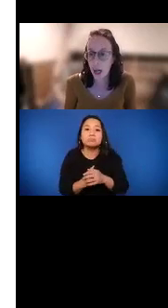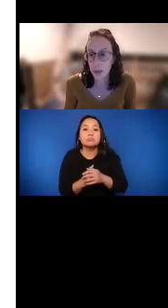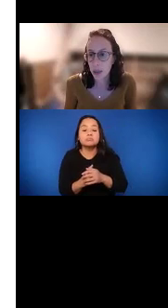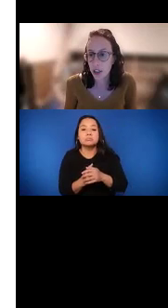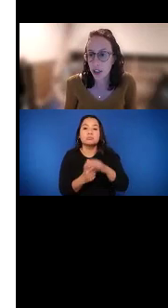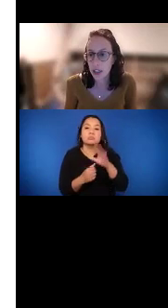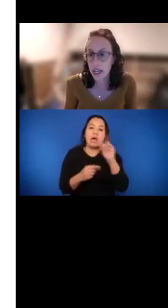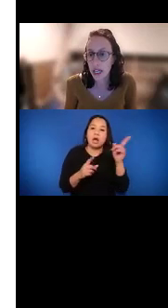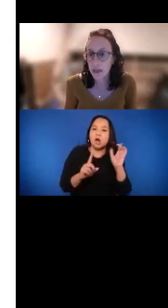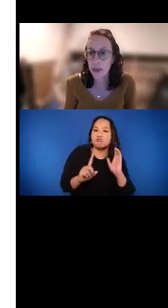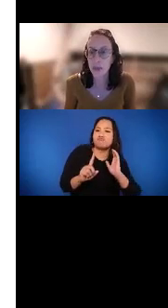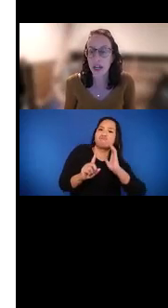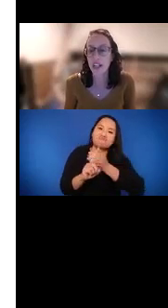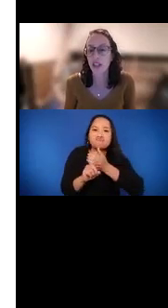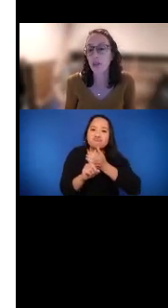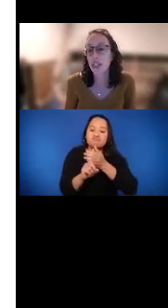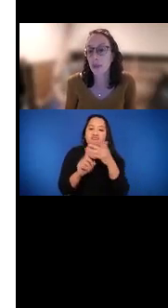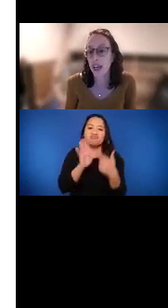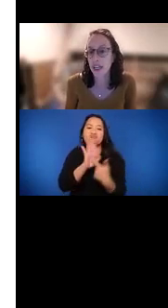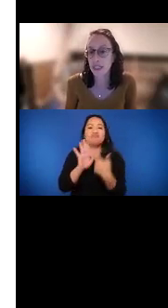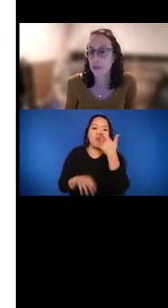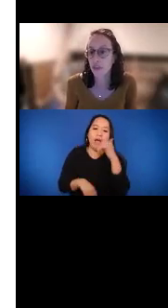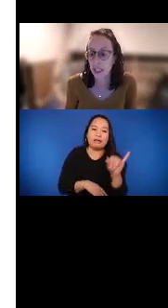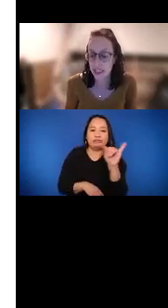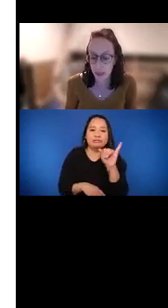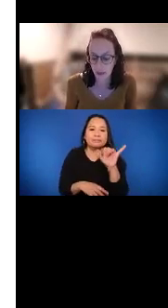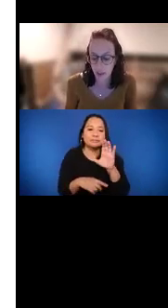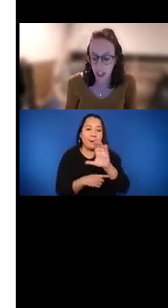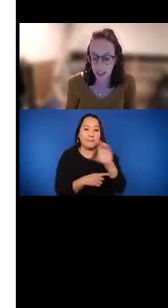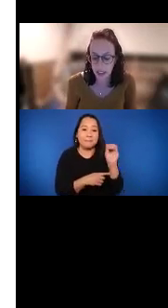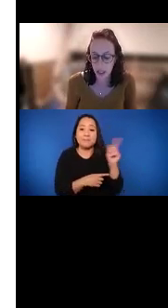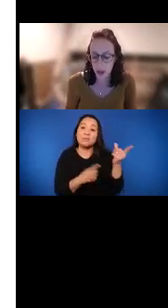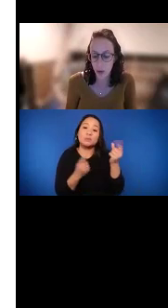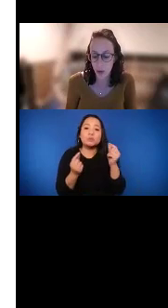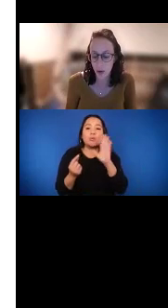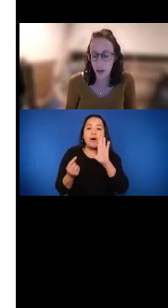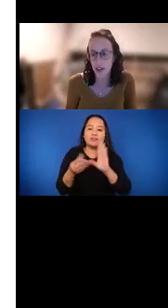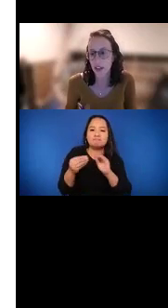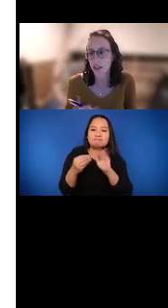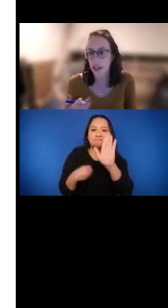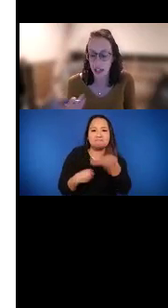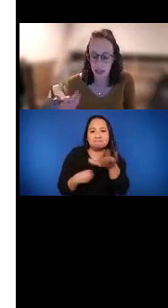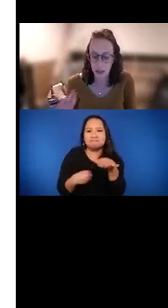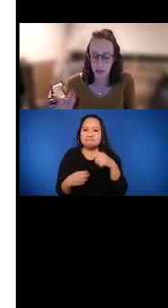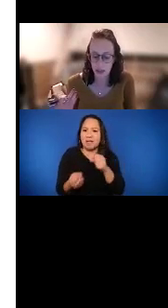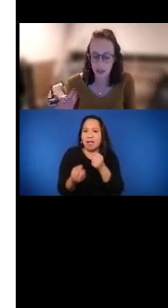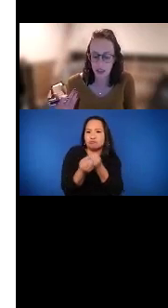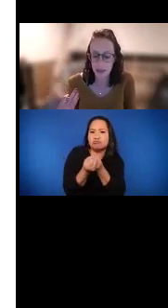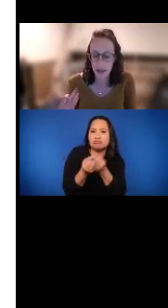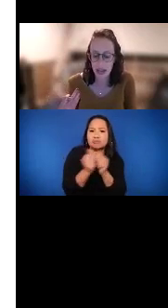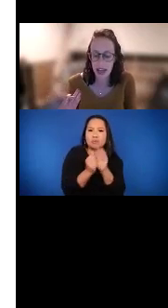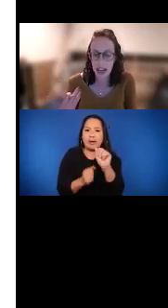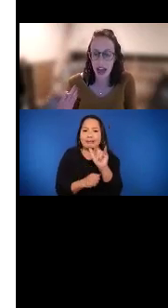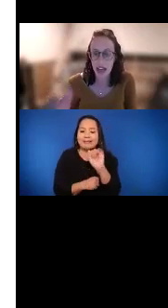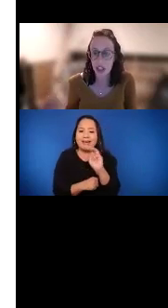can help you with your claim, but you need to pay us some fees up front. Or